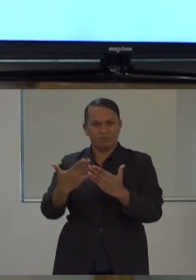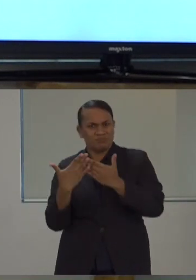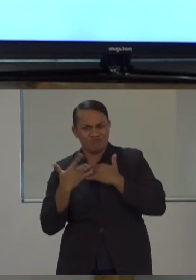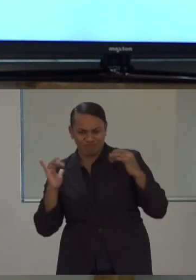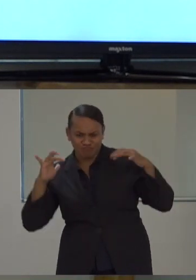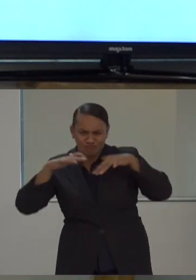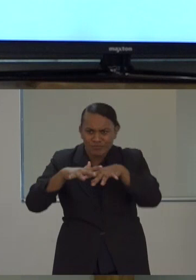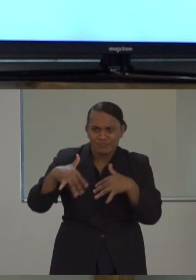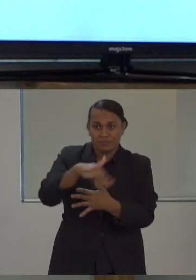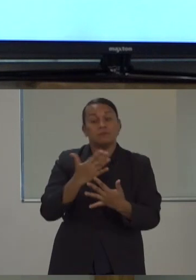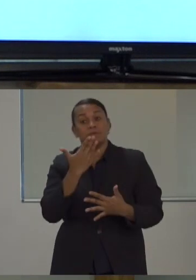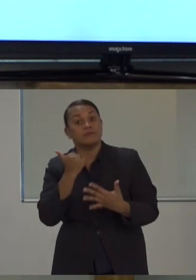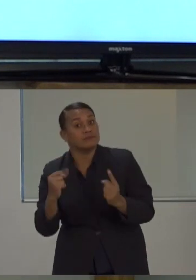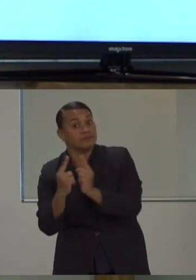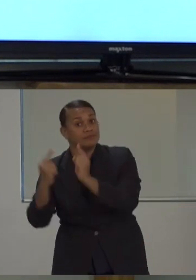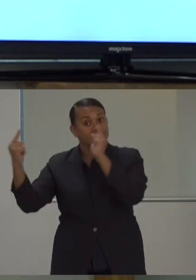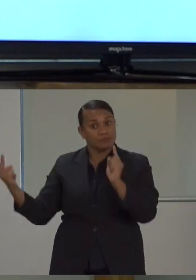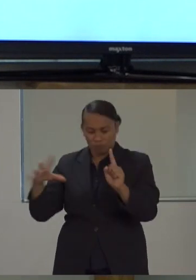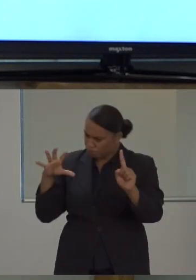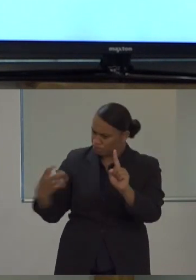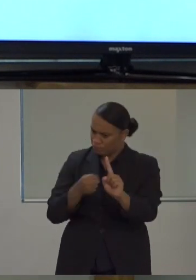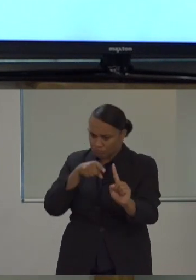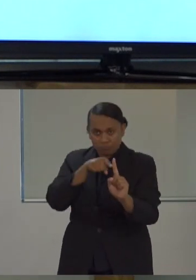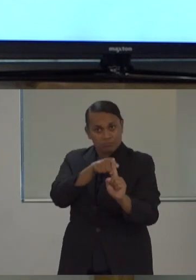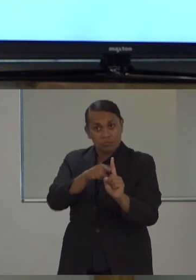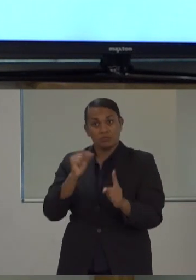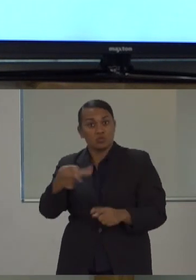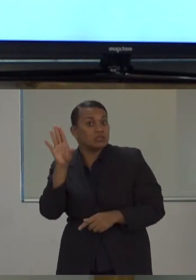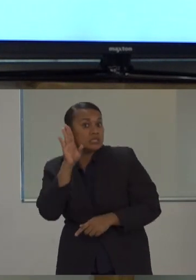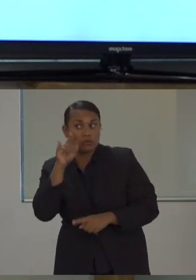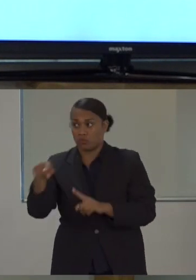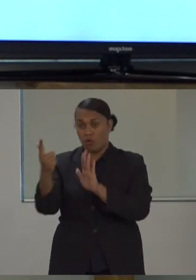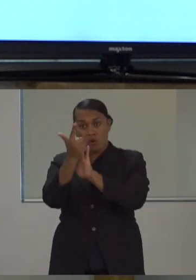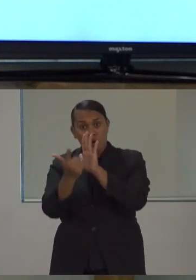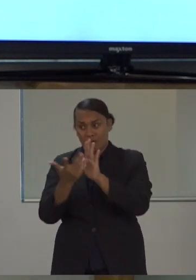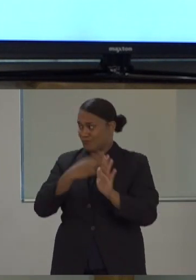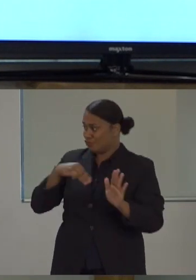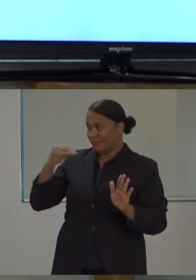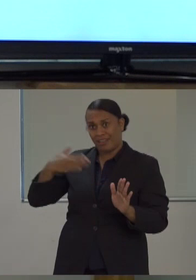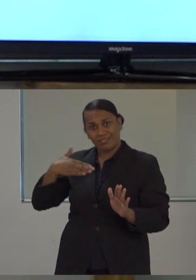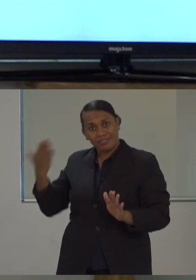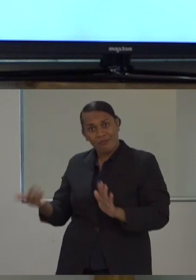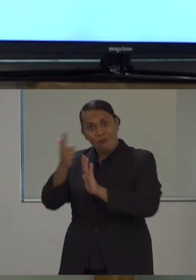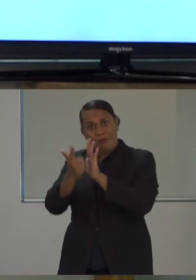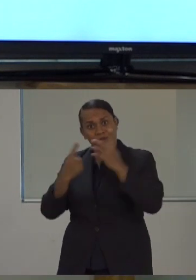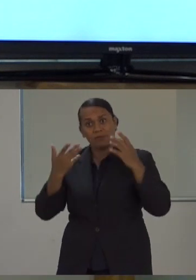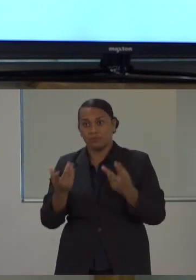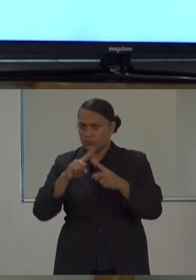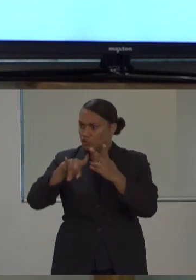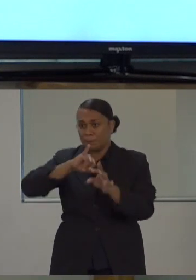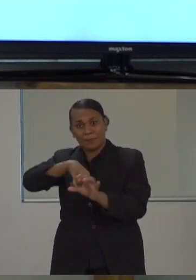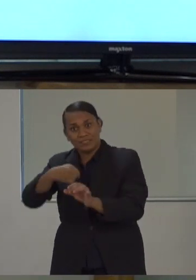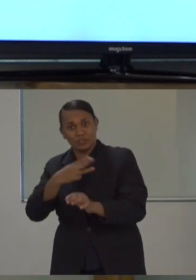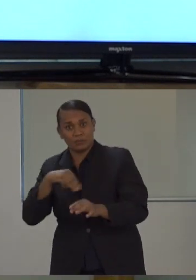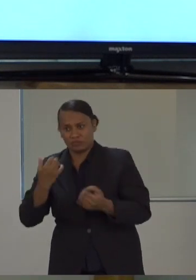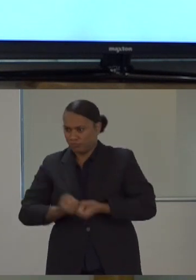social distancing. Please adhere to all of the advice the Ministry of Health and Medical Services is giving you regarding hand